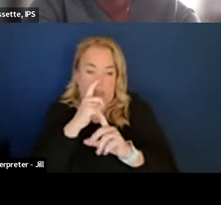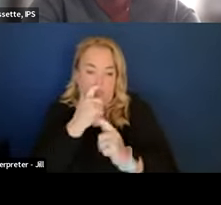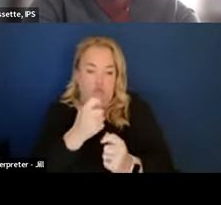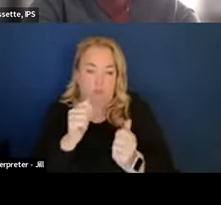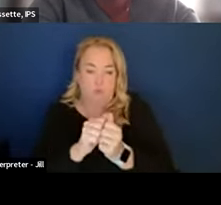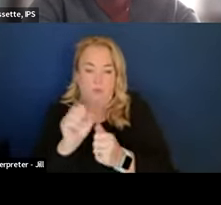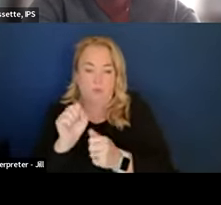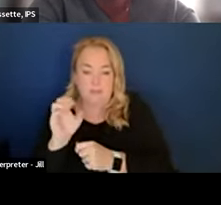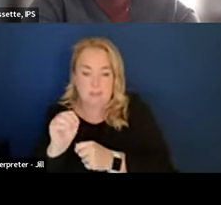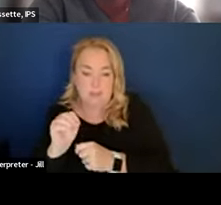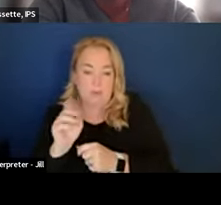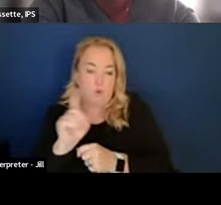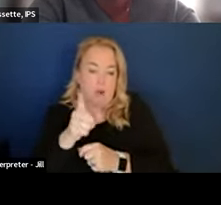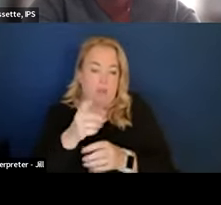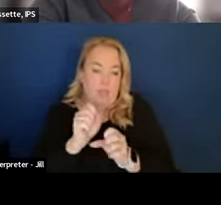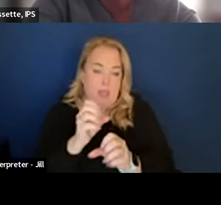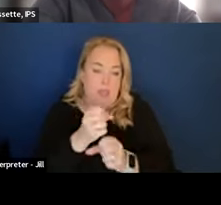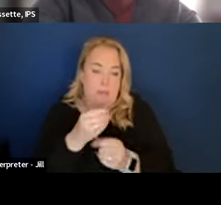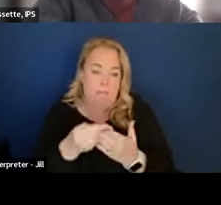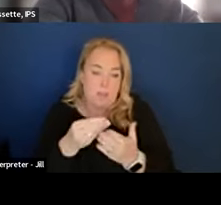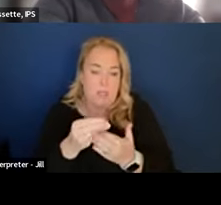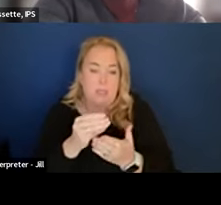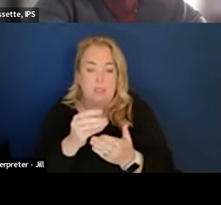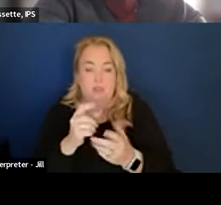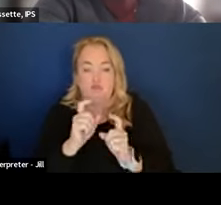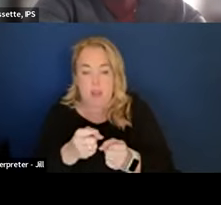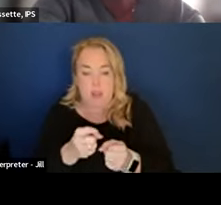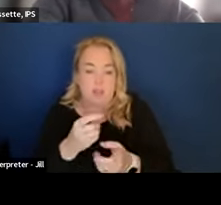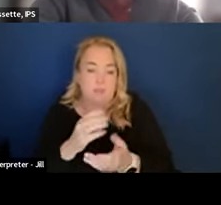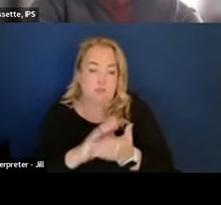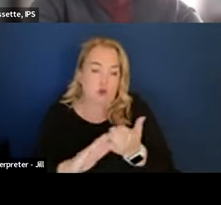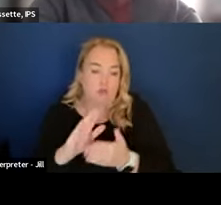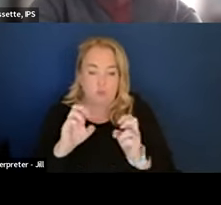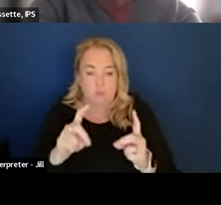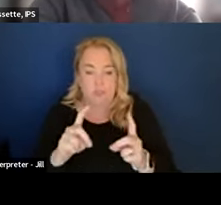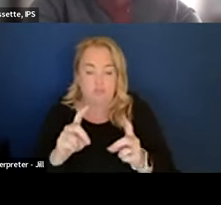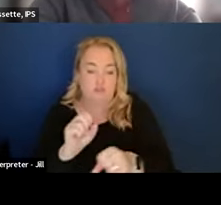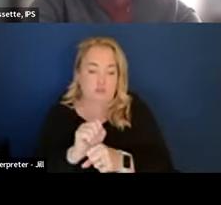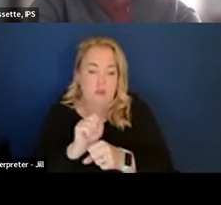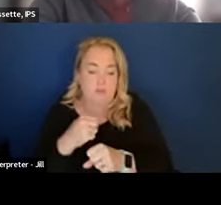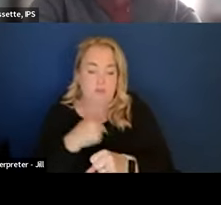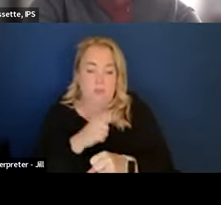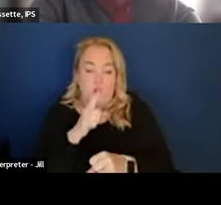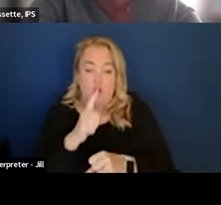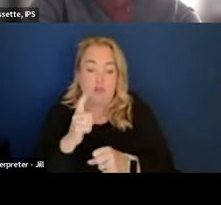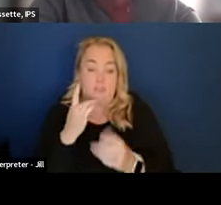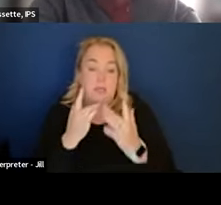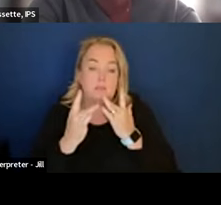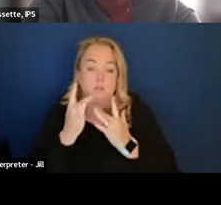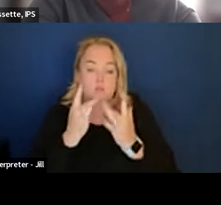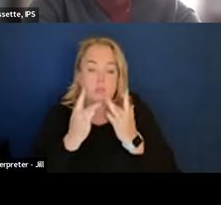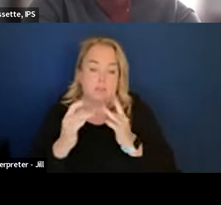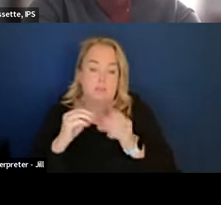get money, grants, college education, and here's where they can get a job. We are desperate in our